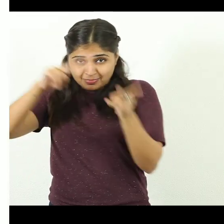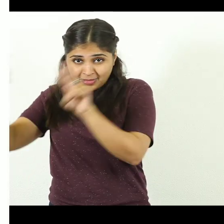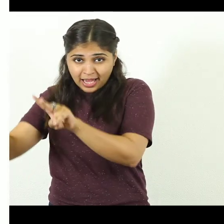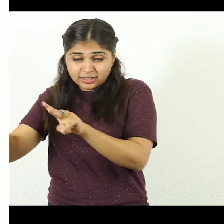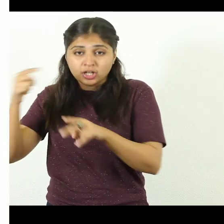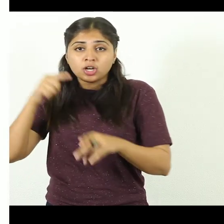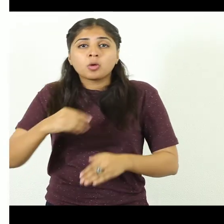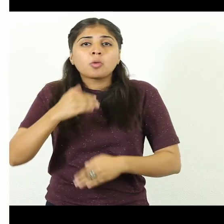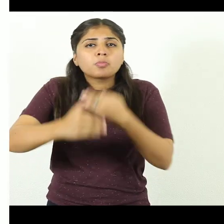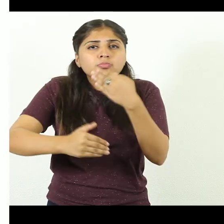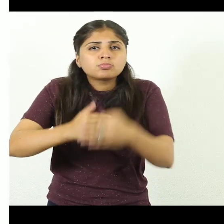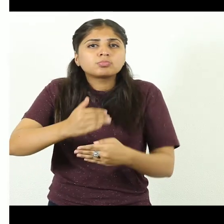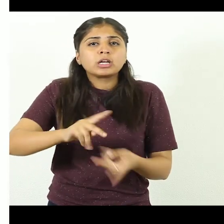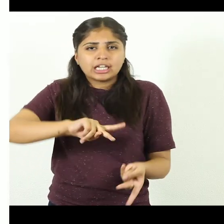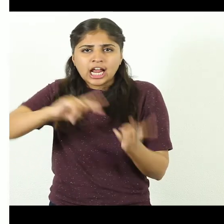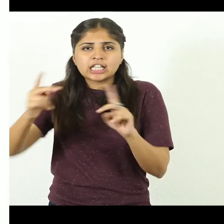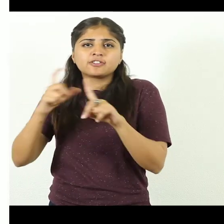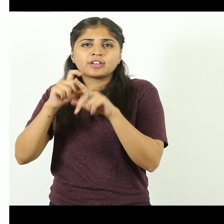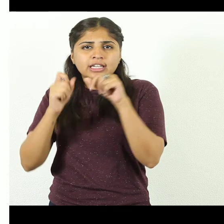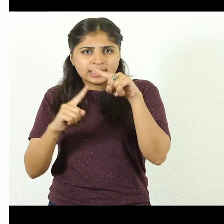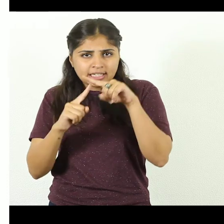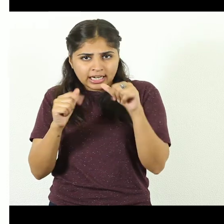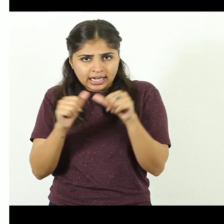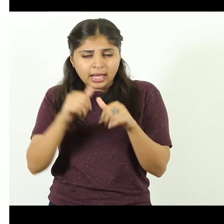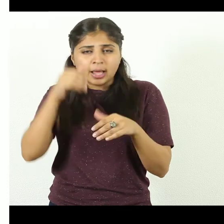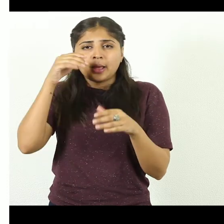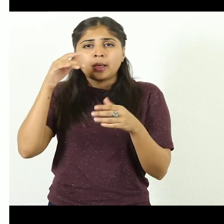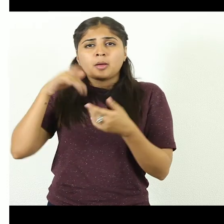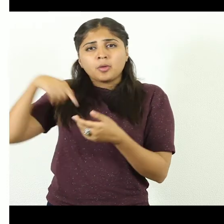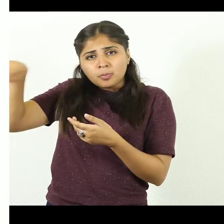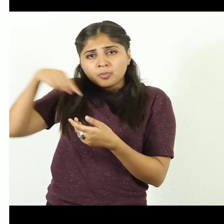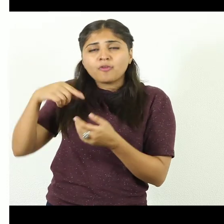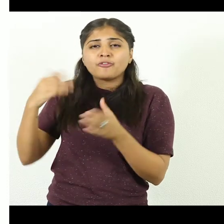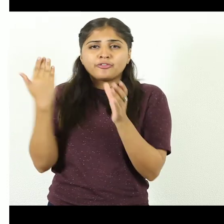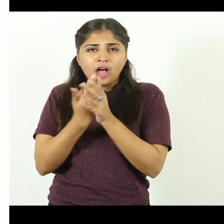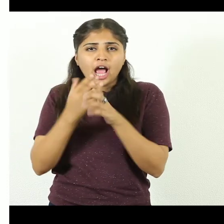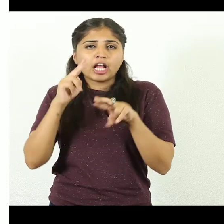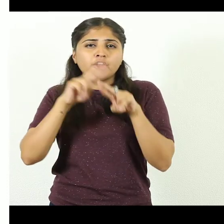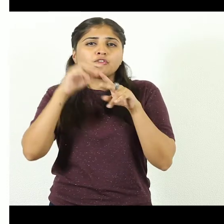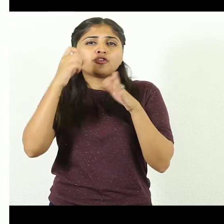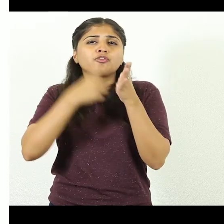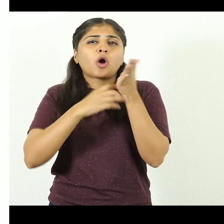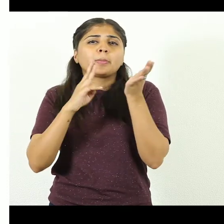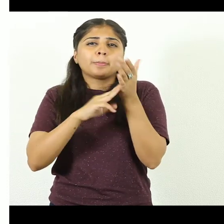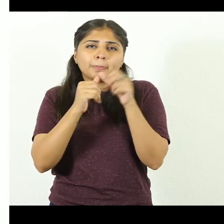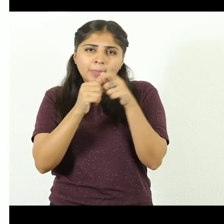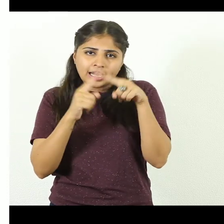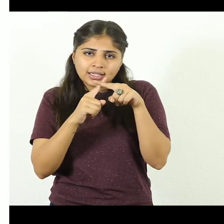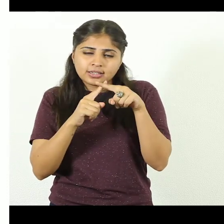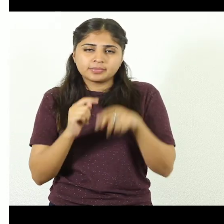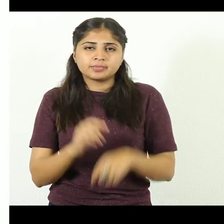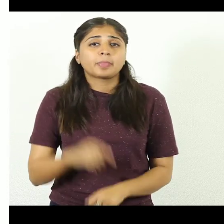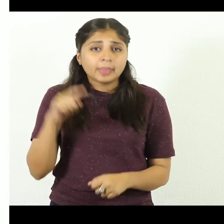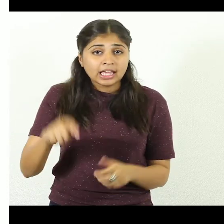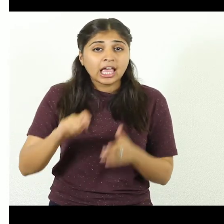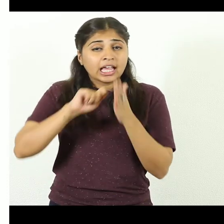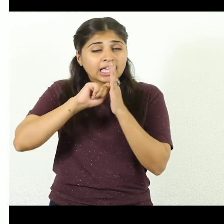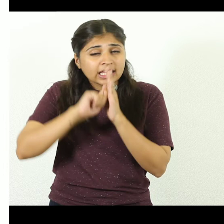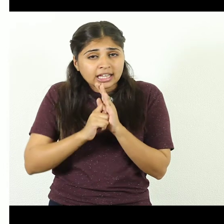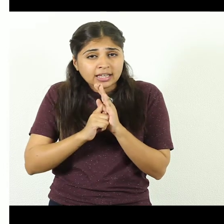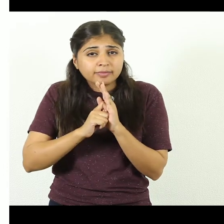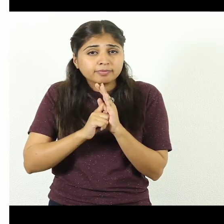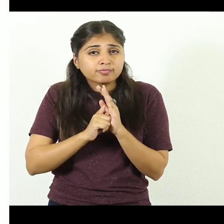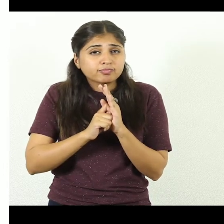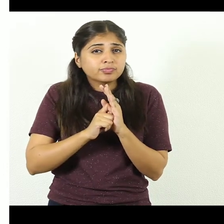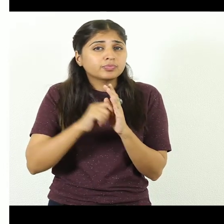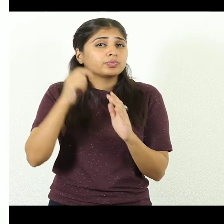Migration. Data migration is the process of transferring data between computer storage types or file formats. It is